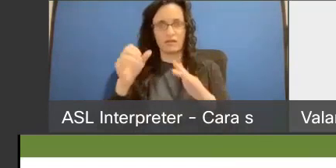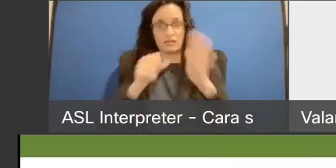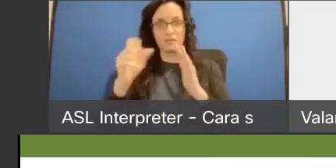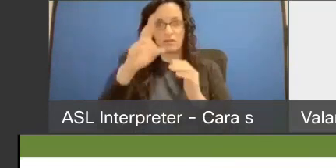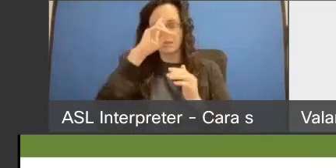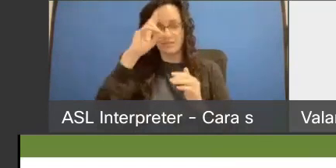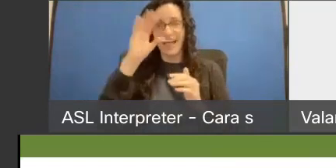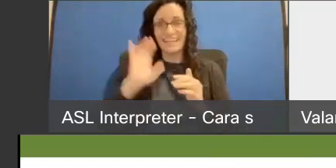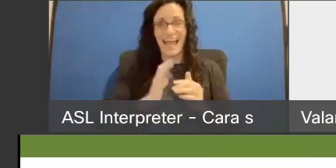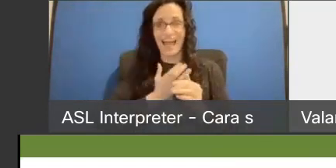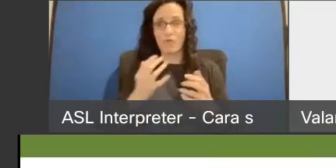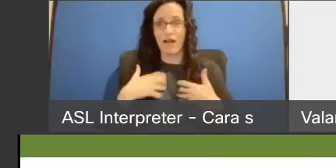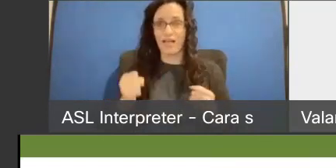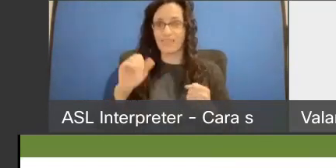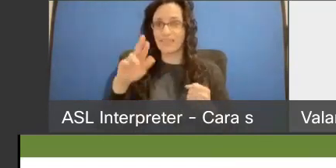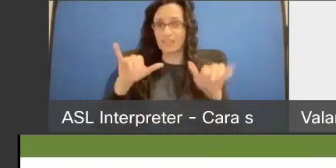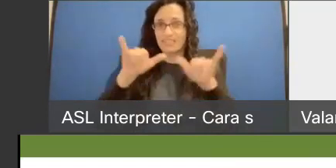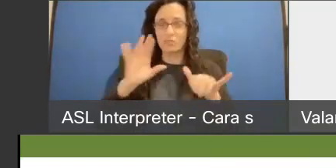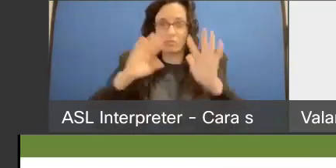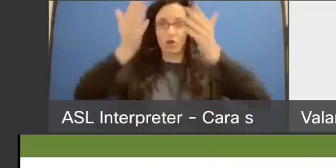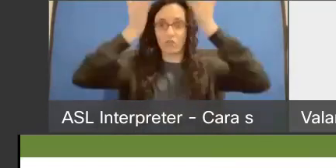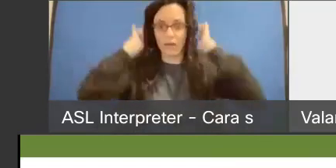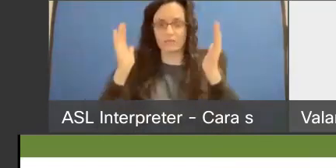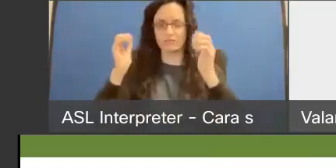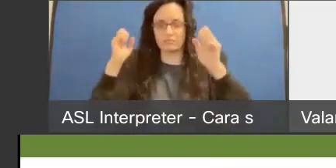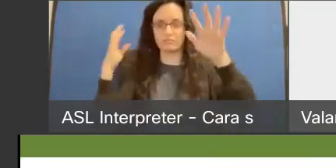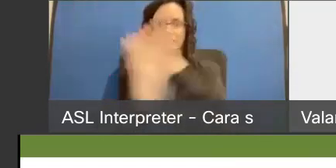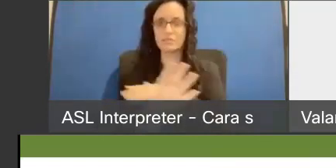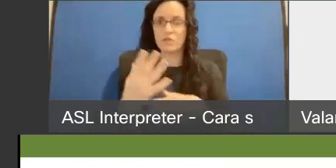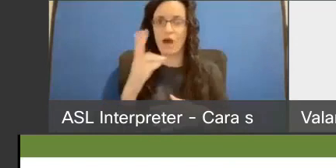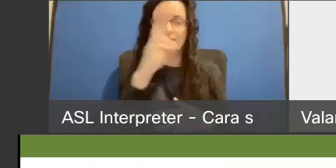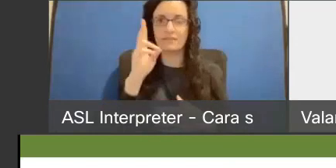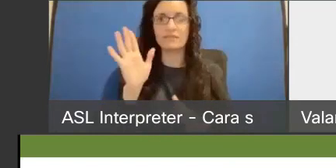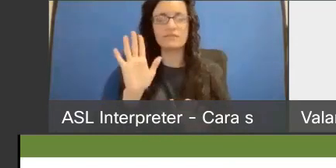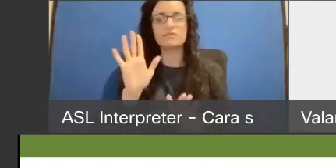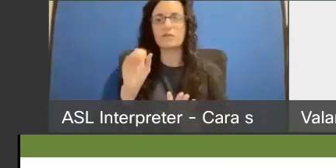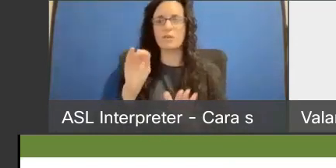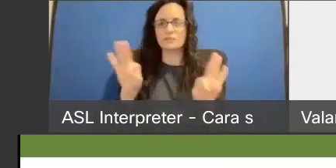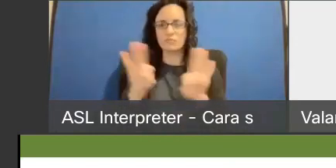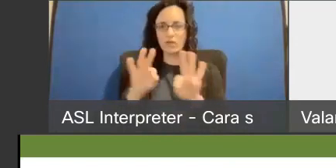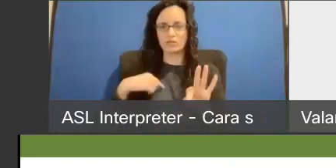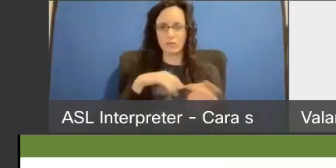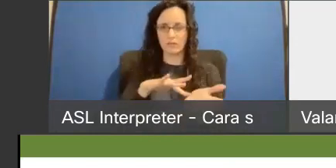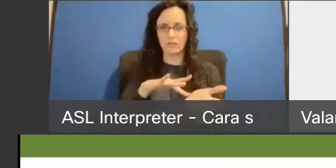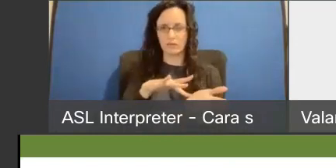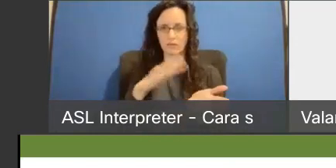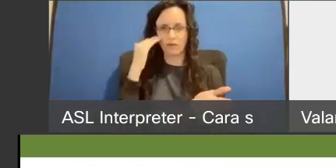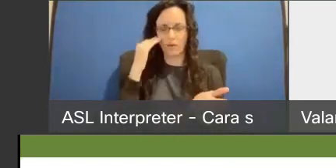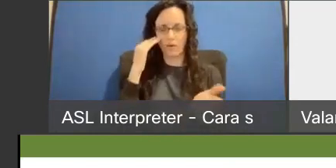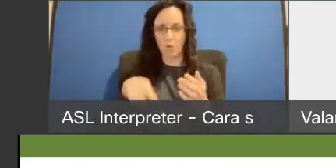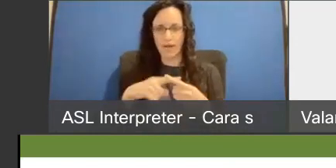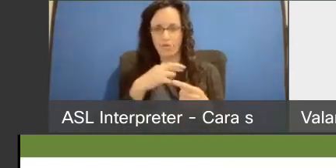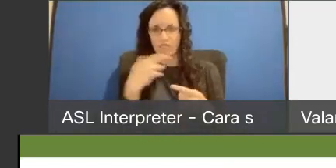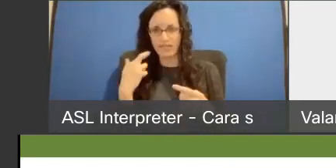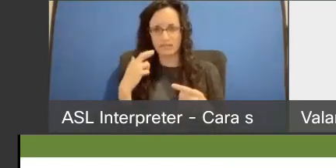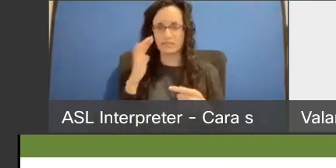sort of gray area, and it's important to have some general understanding of at what point are we seeing elevated risk, and at what point